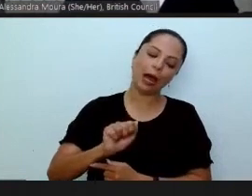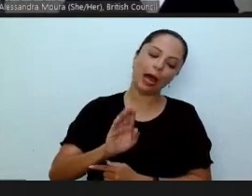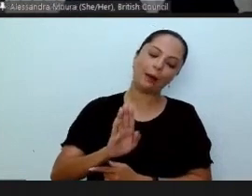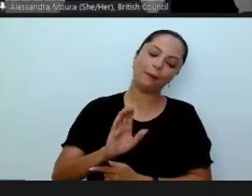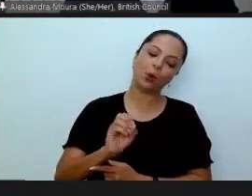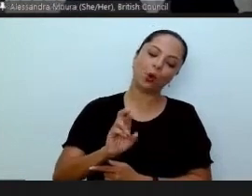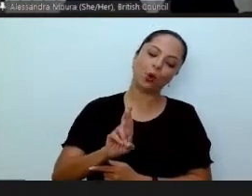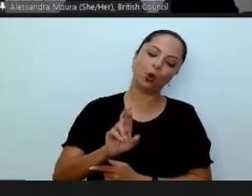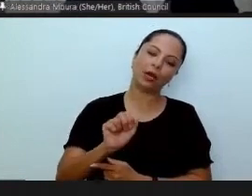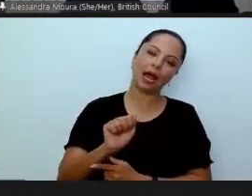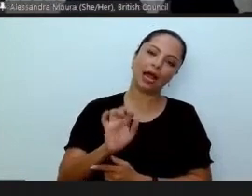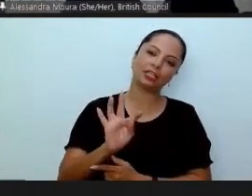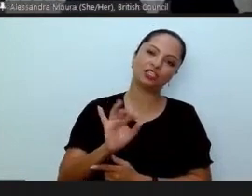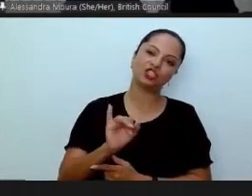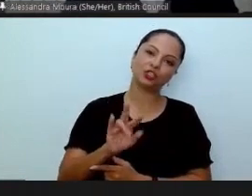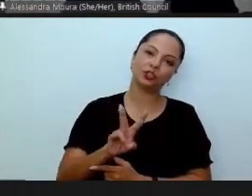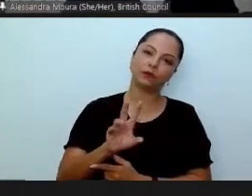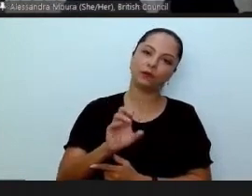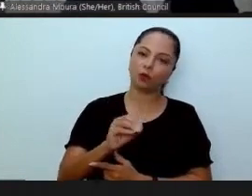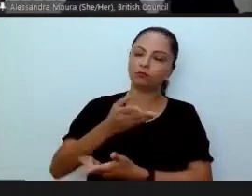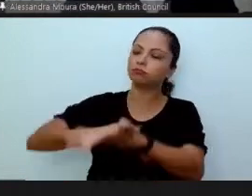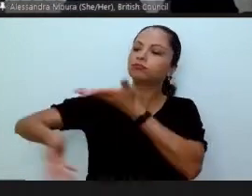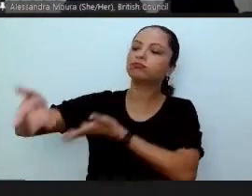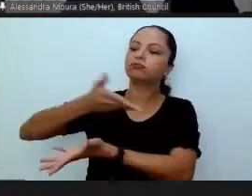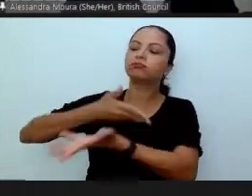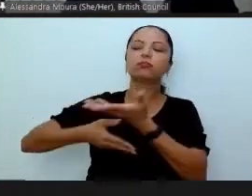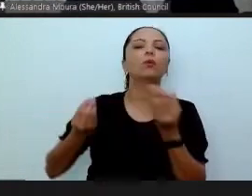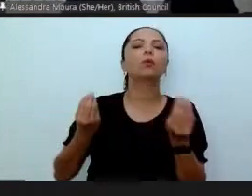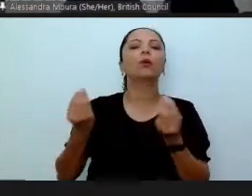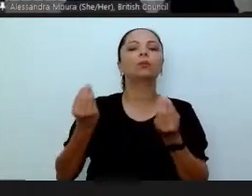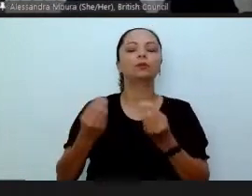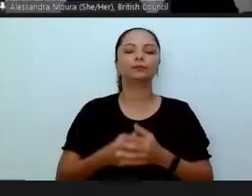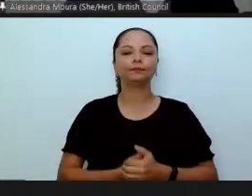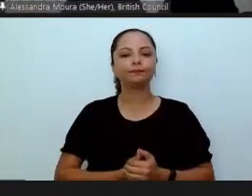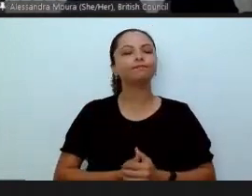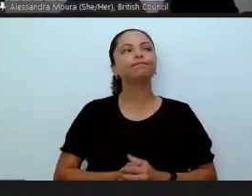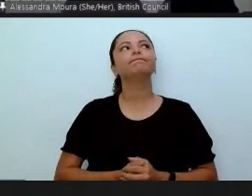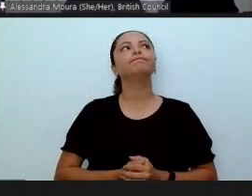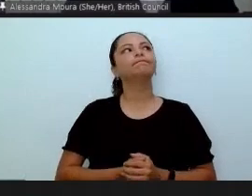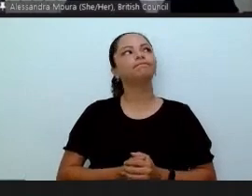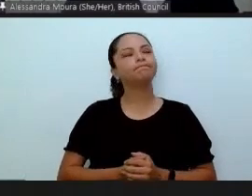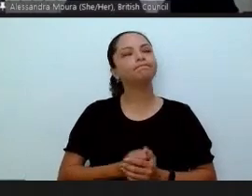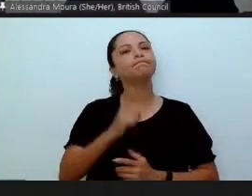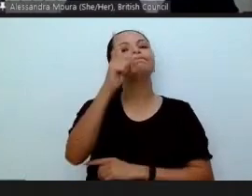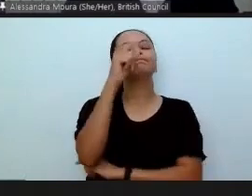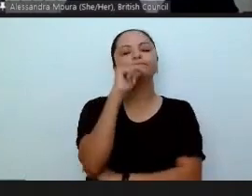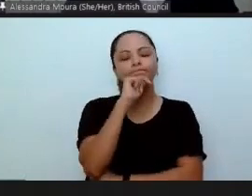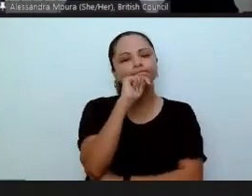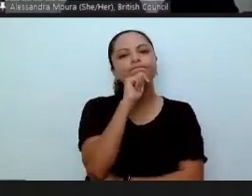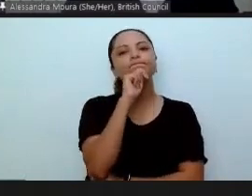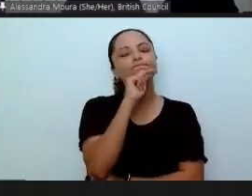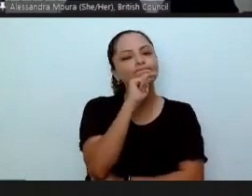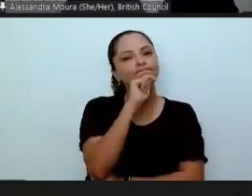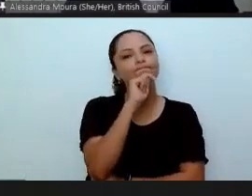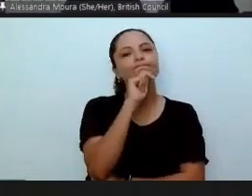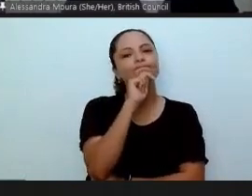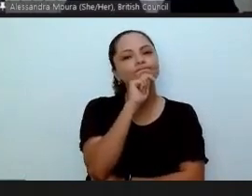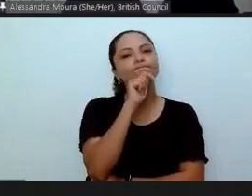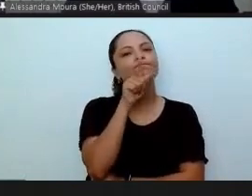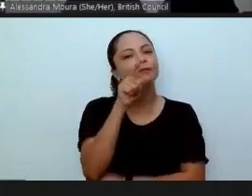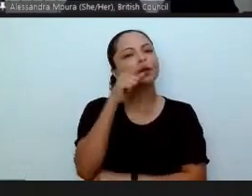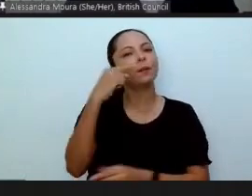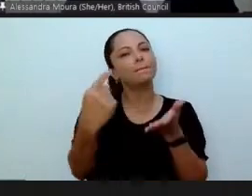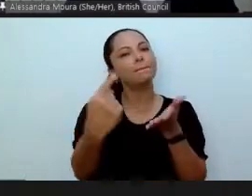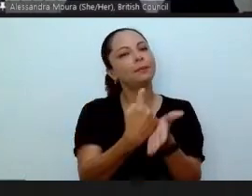I think it's a very interesting uh, question, Lucas. So thank you for that. Um, I